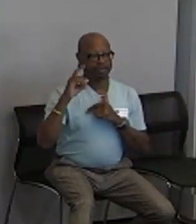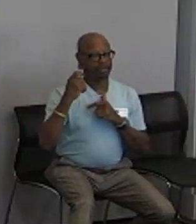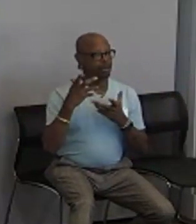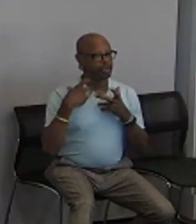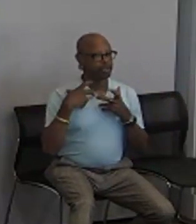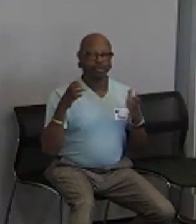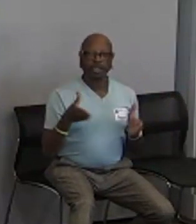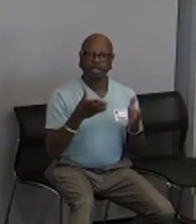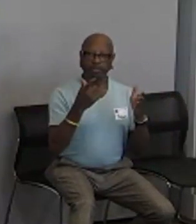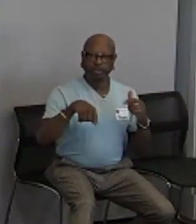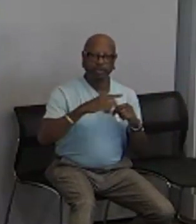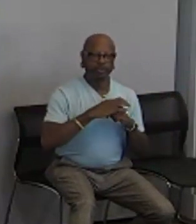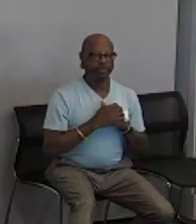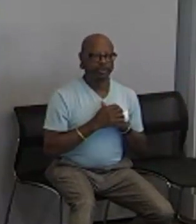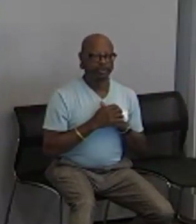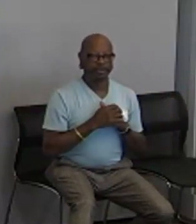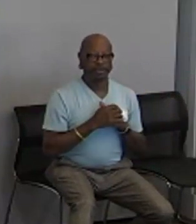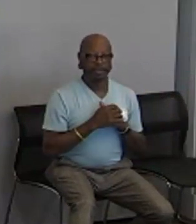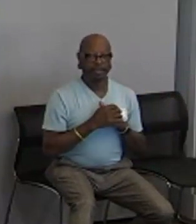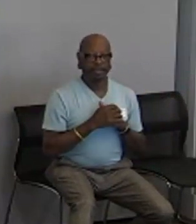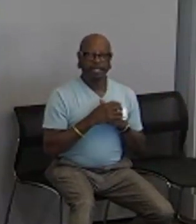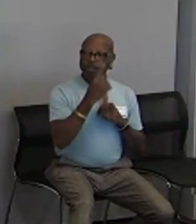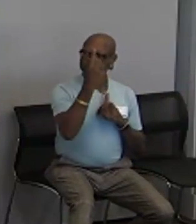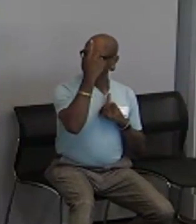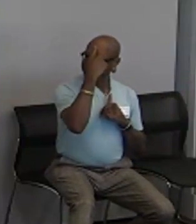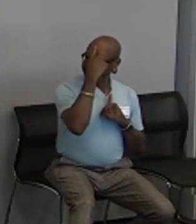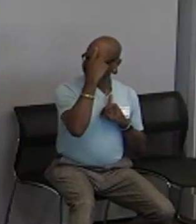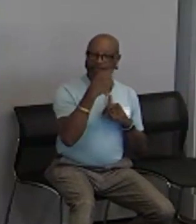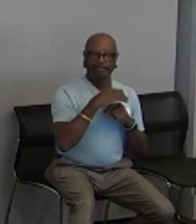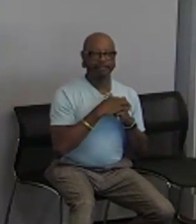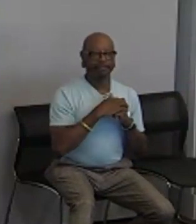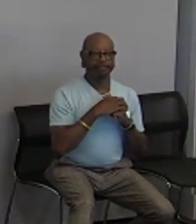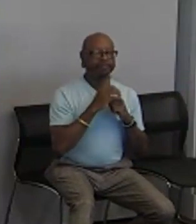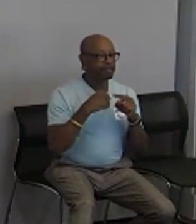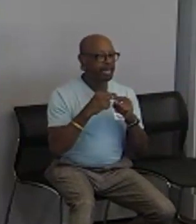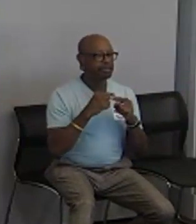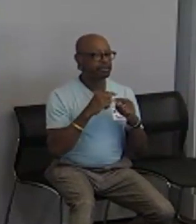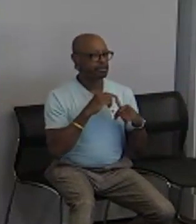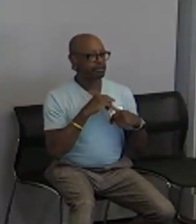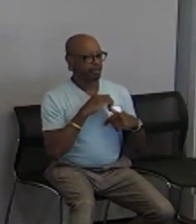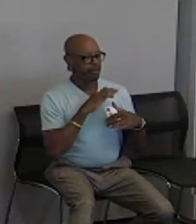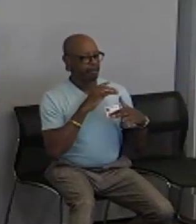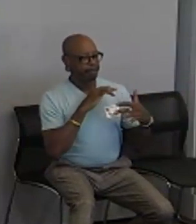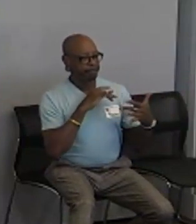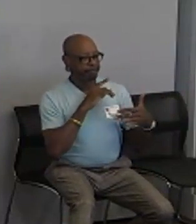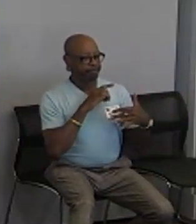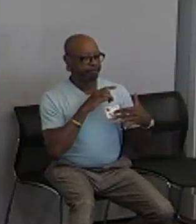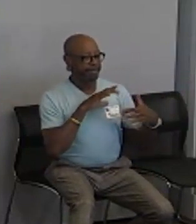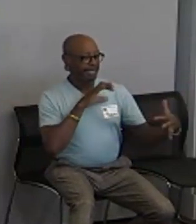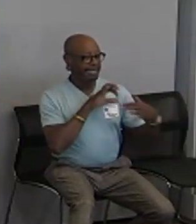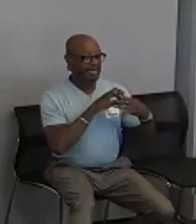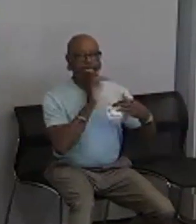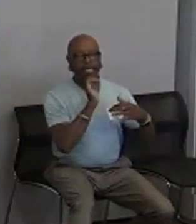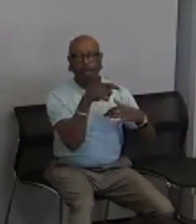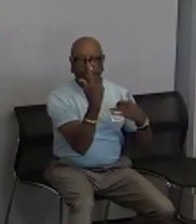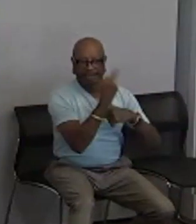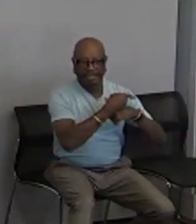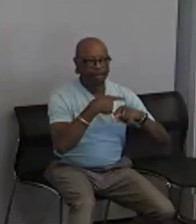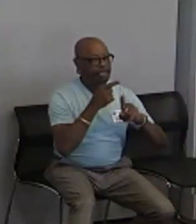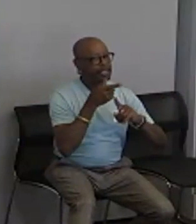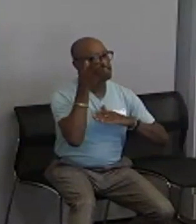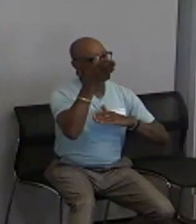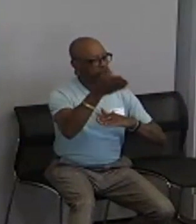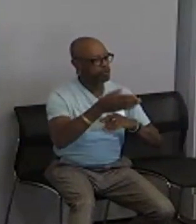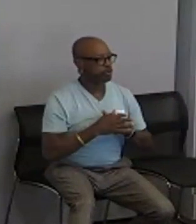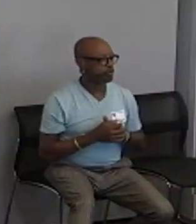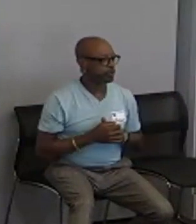you to think about connecting not just today, but in the future.